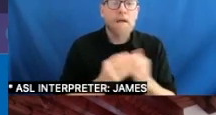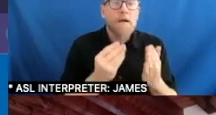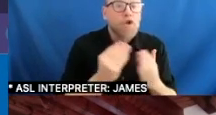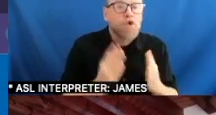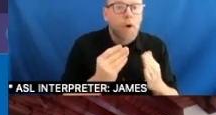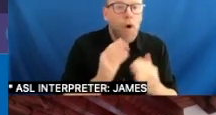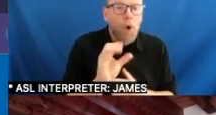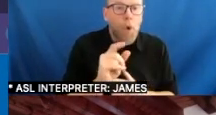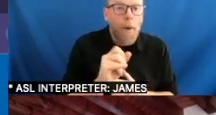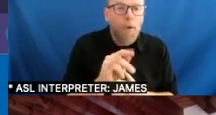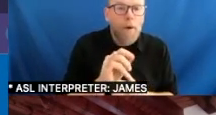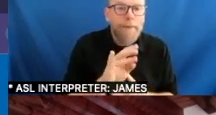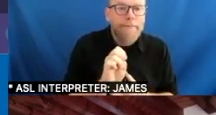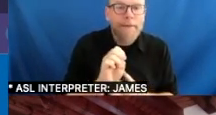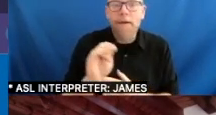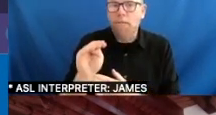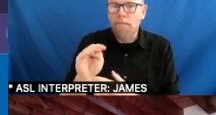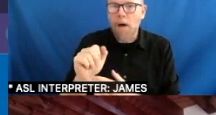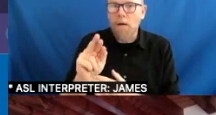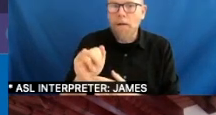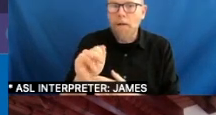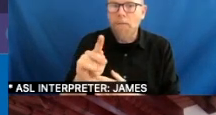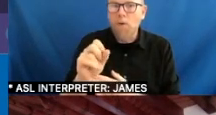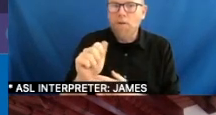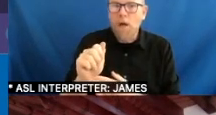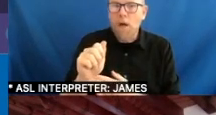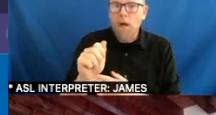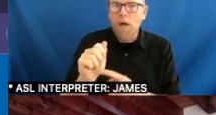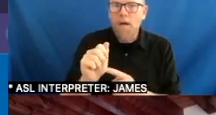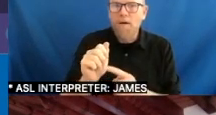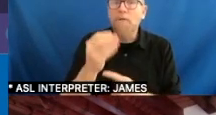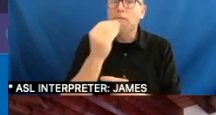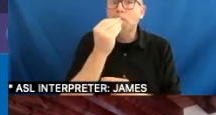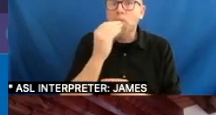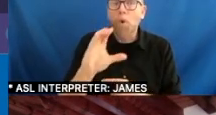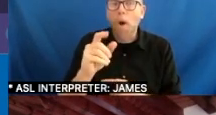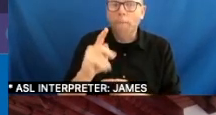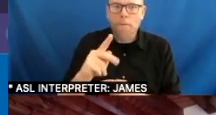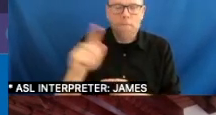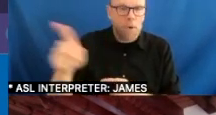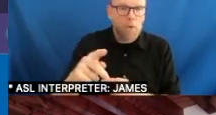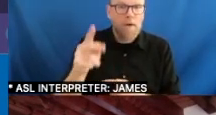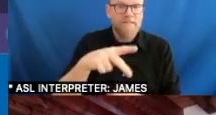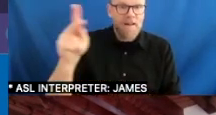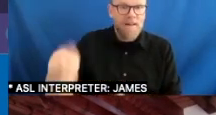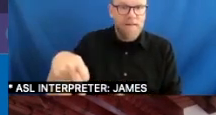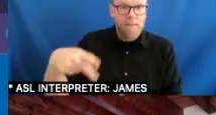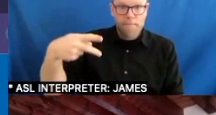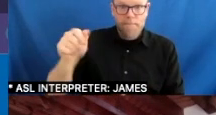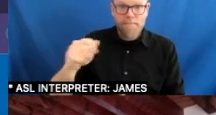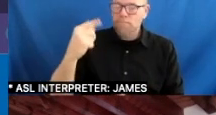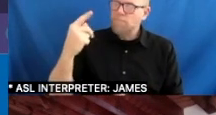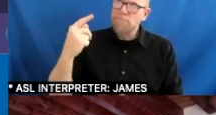the Mariposa Food Cooperative in Philadelphia, Pennsylvania. So they're a really beautiful